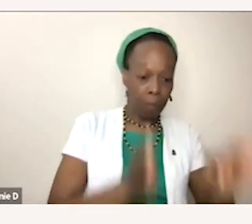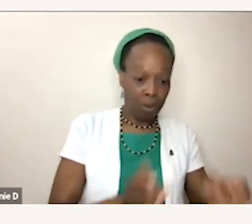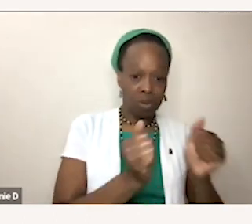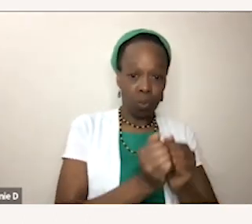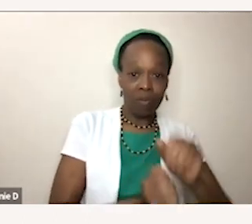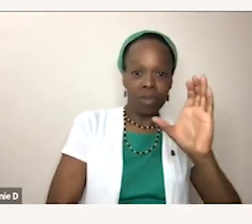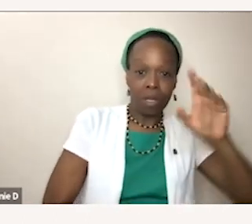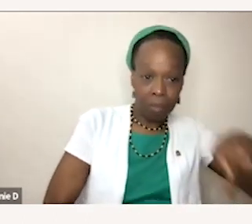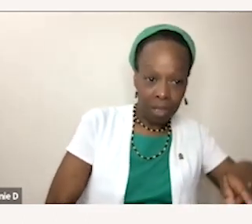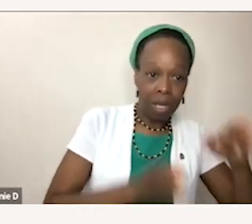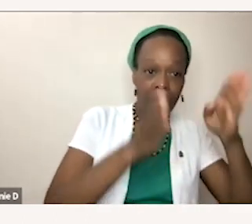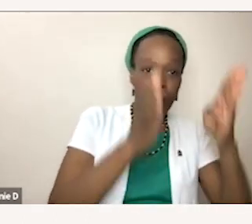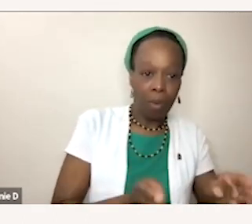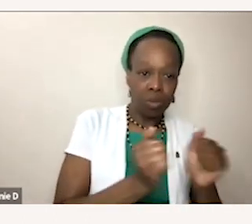syndrome.